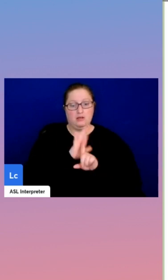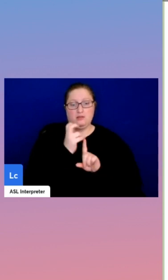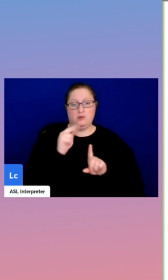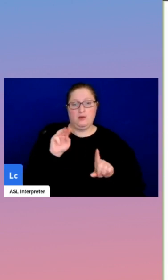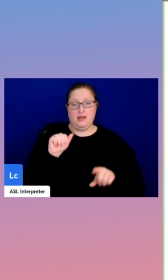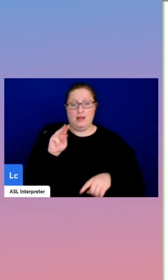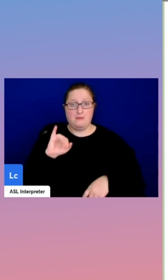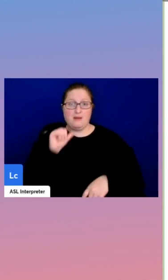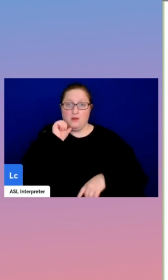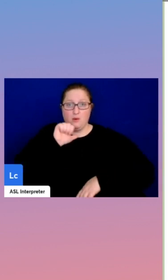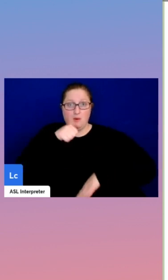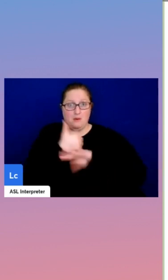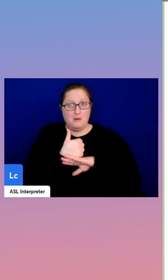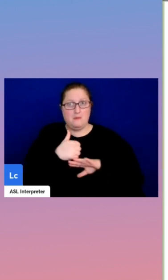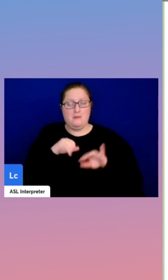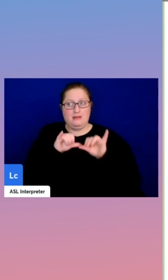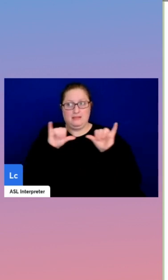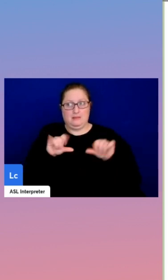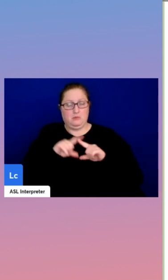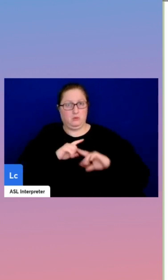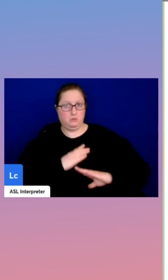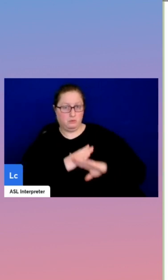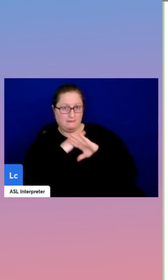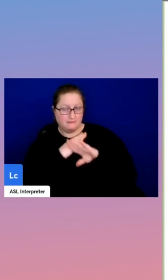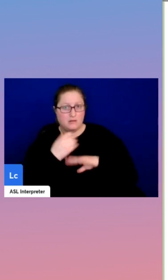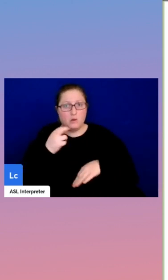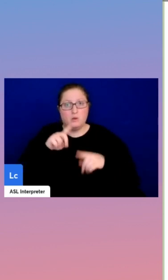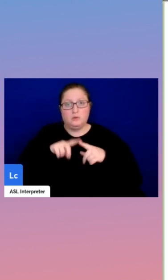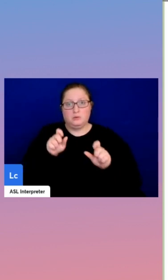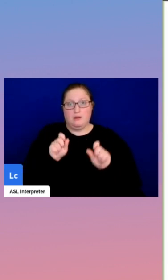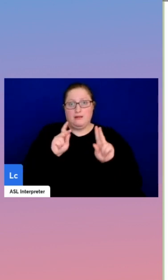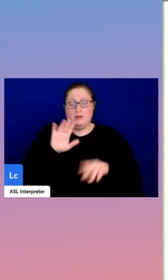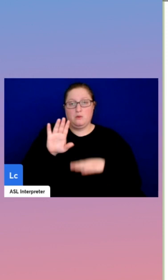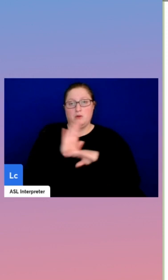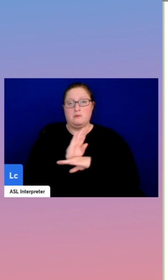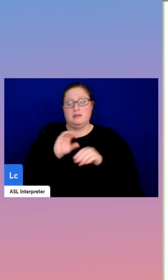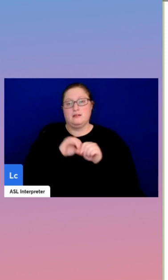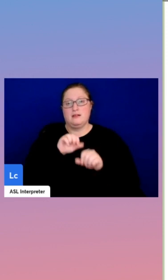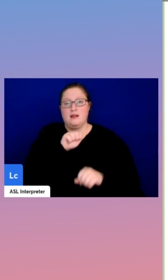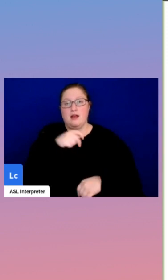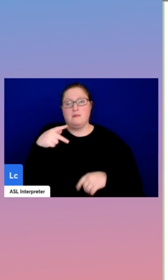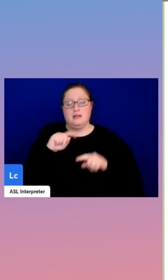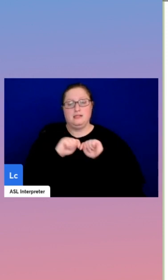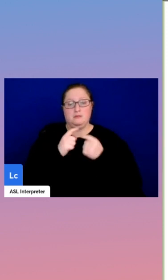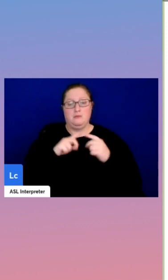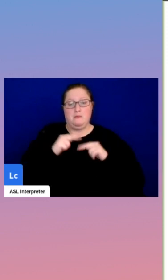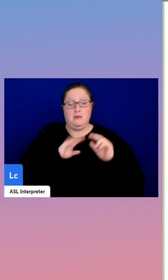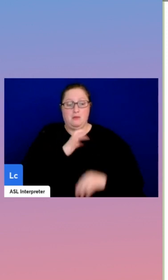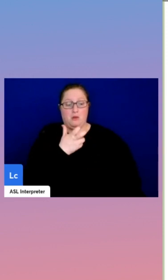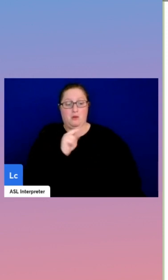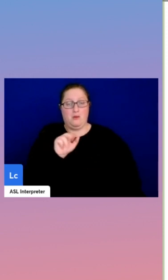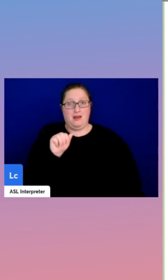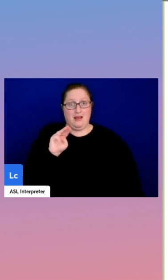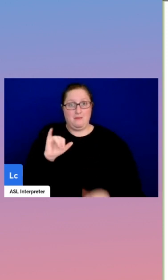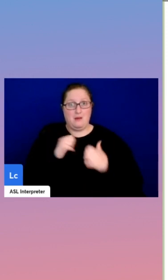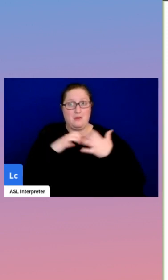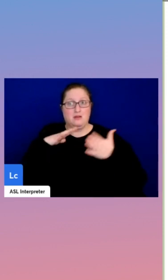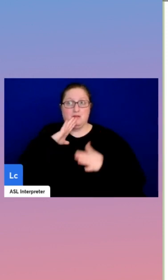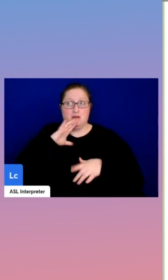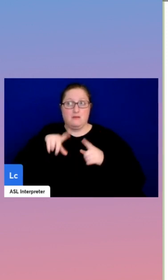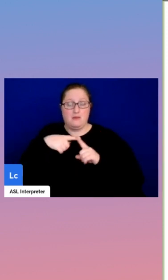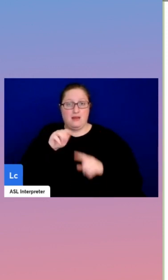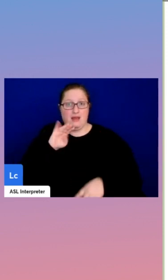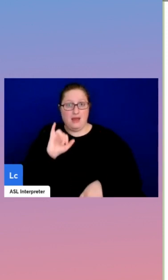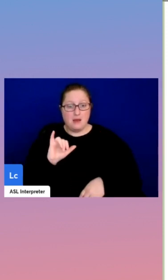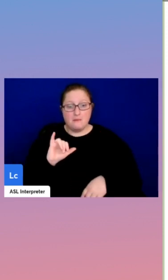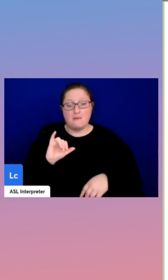implement measures to prevent that, or to allow your business and application teams to build their own AMIs, without talking about the AMIs that are provisioned